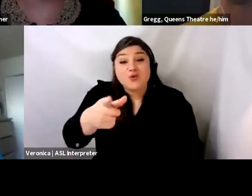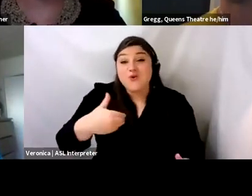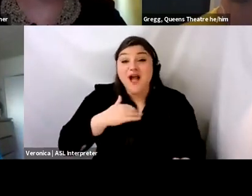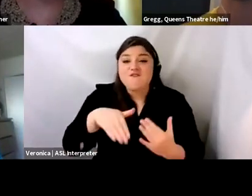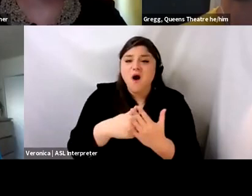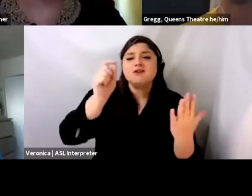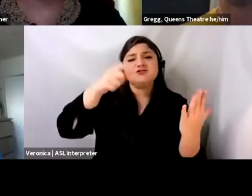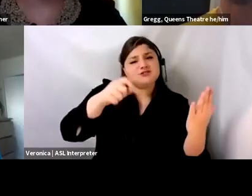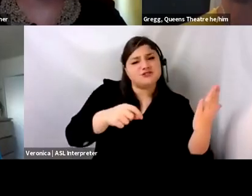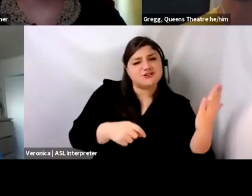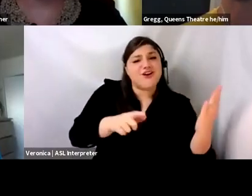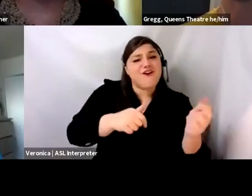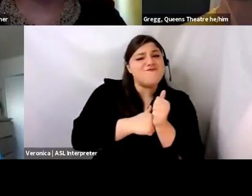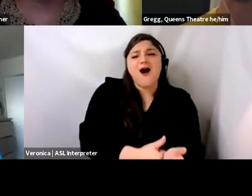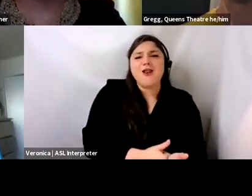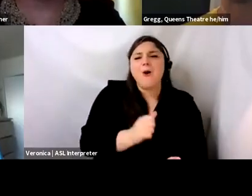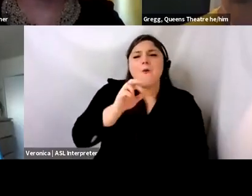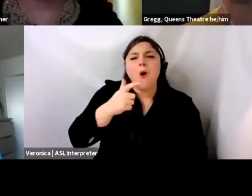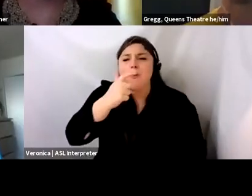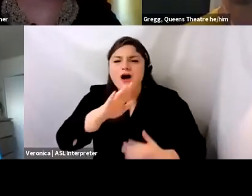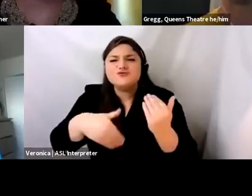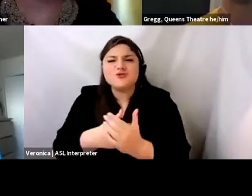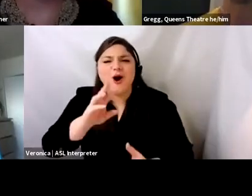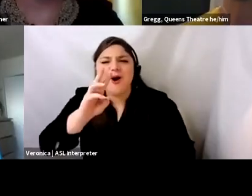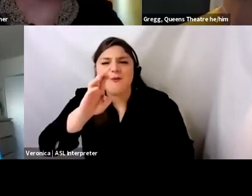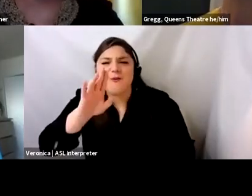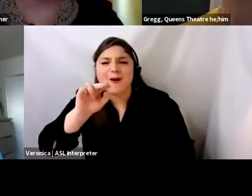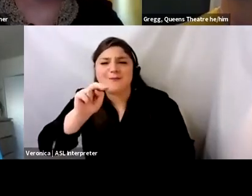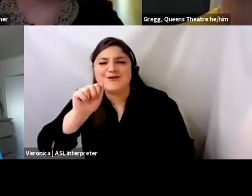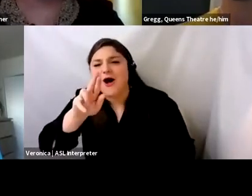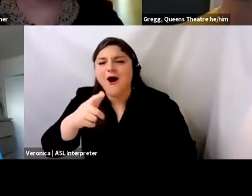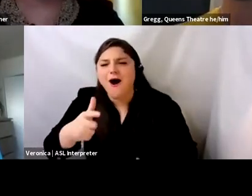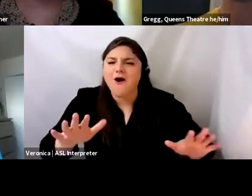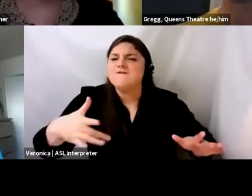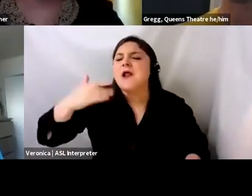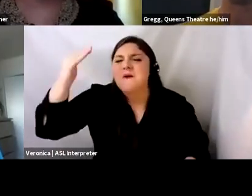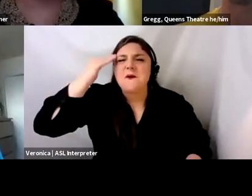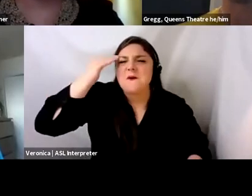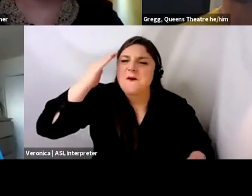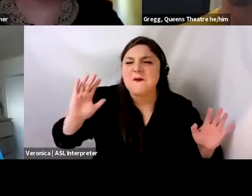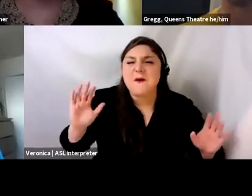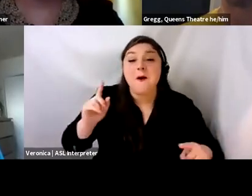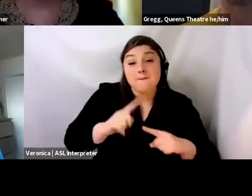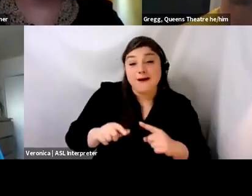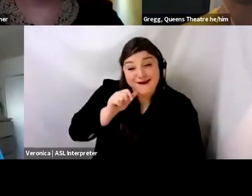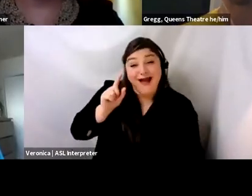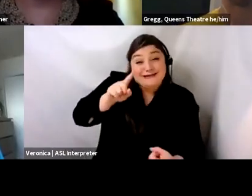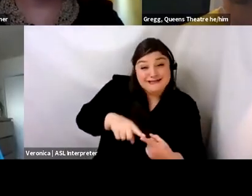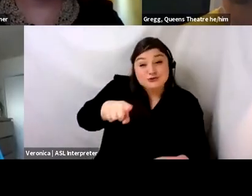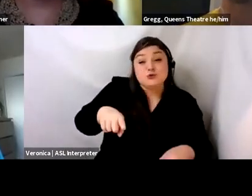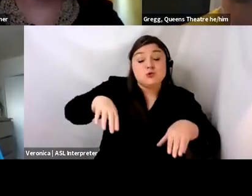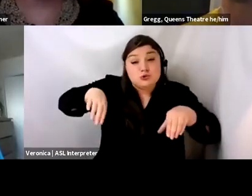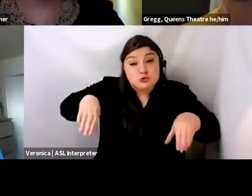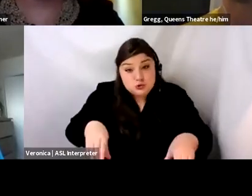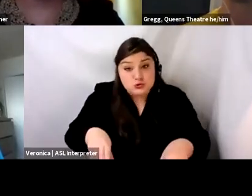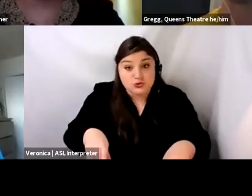you can all of it, but until you actually do it, you're not going to gain that experiential knowledge. the best, one thing that Queen's Theatres did first, initially, before we started